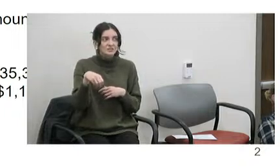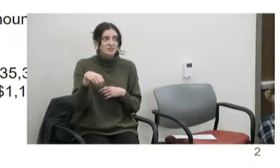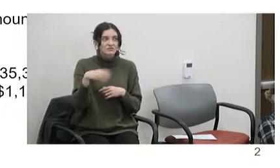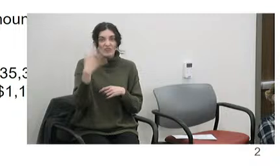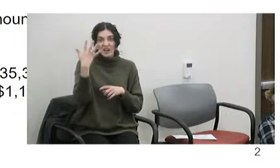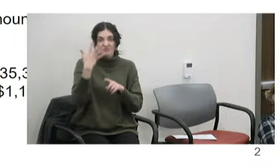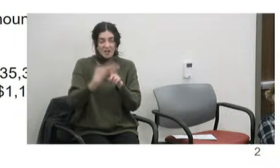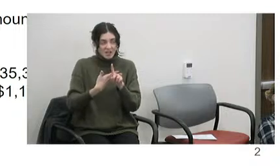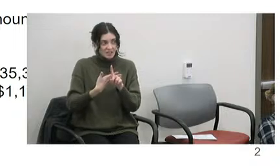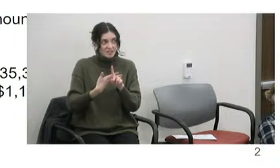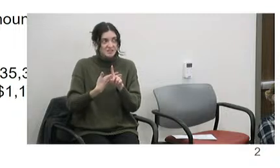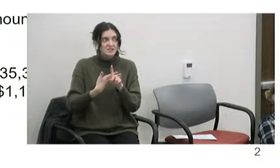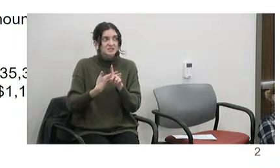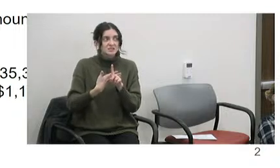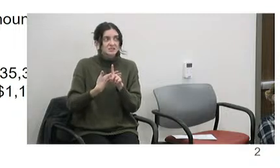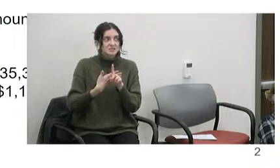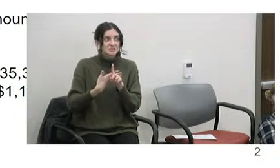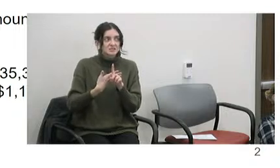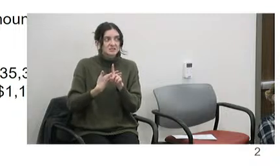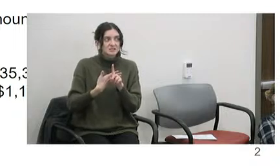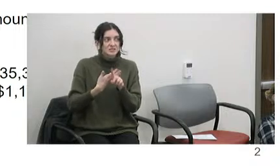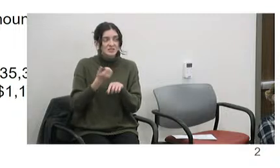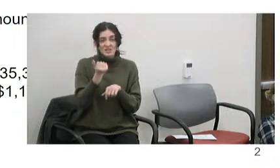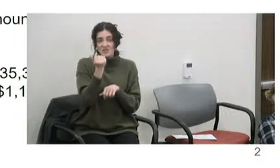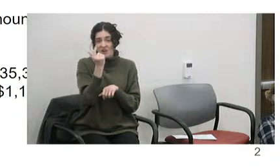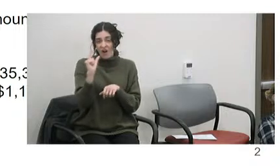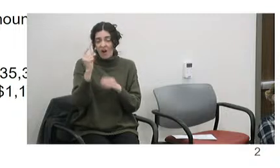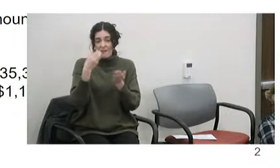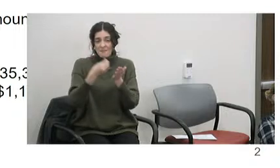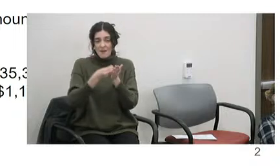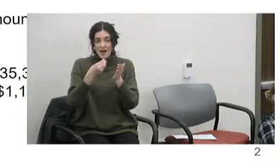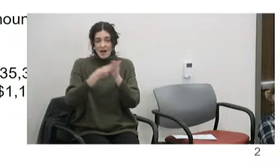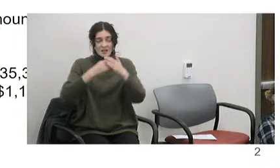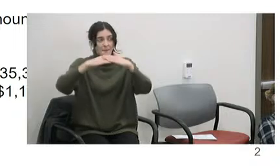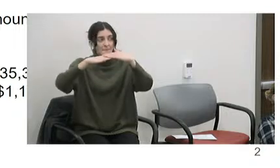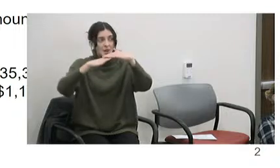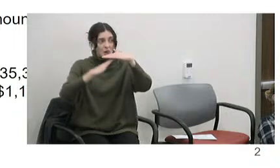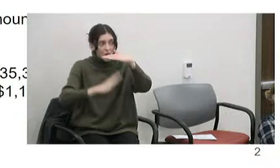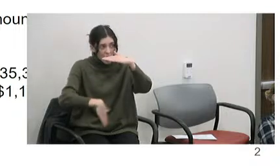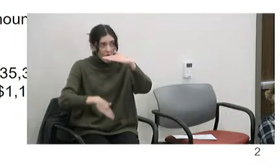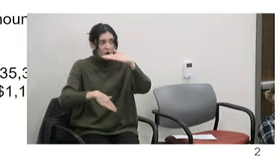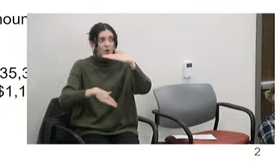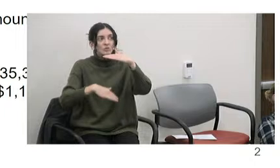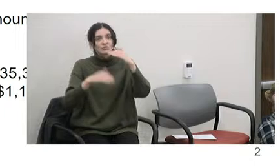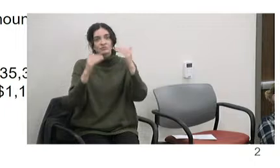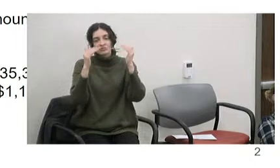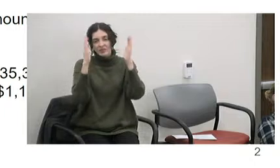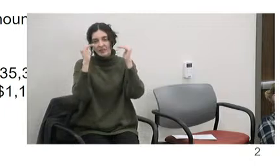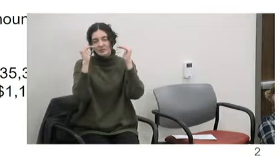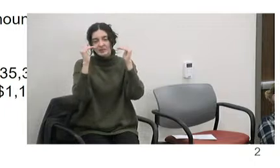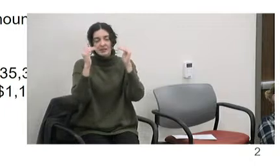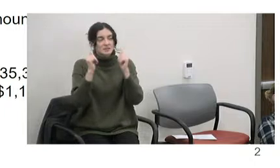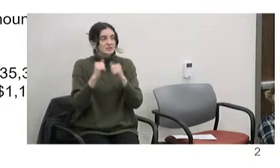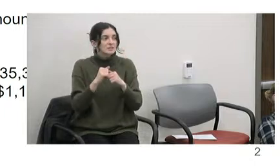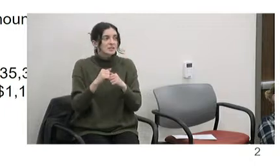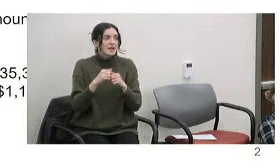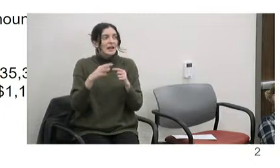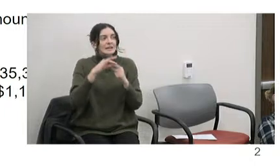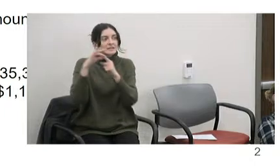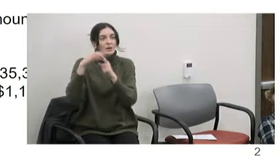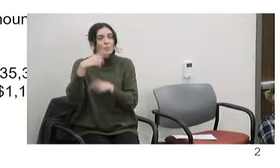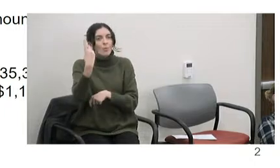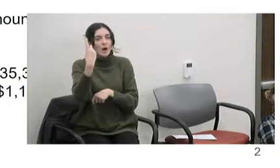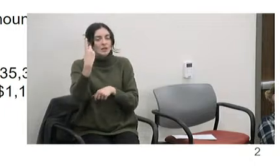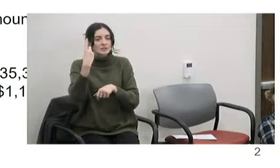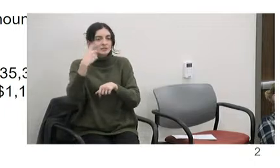below that percentage of expenditure of 41.67. with the exception of the one-time funds that we've talked